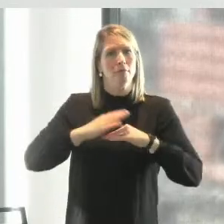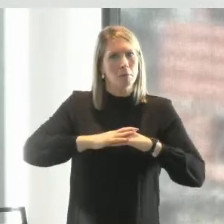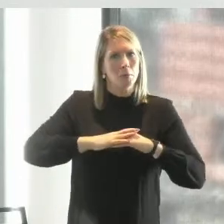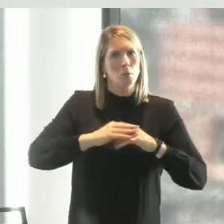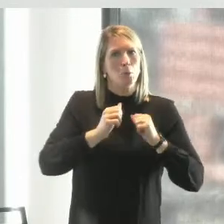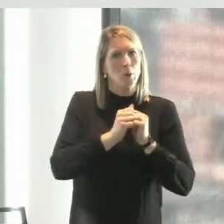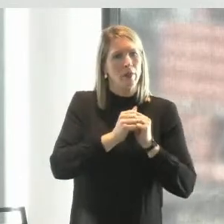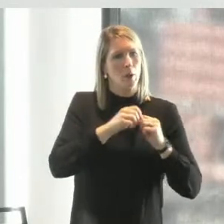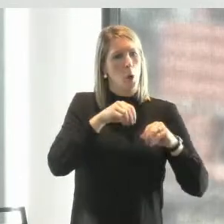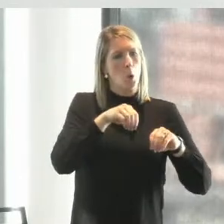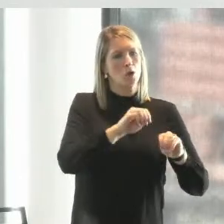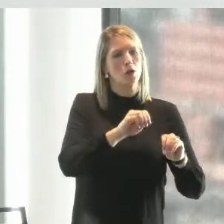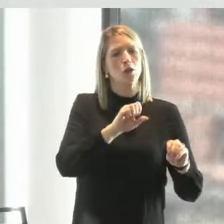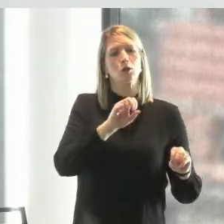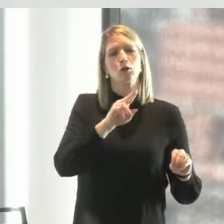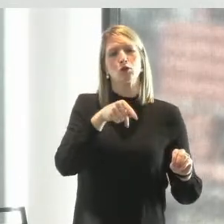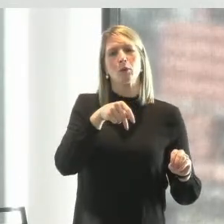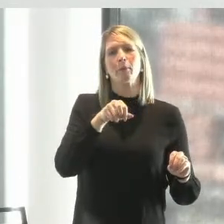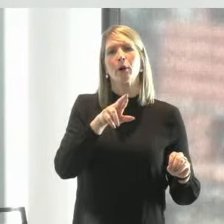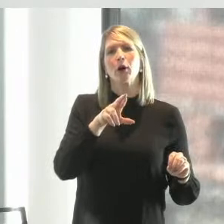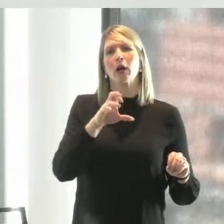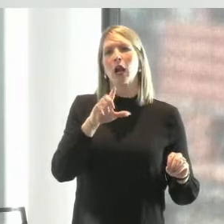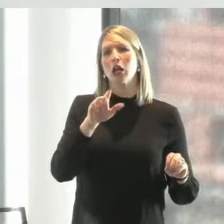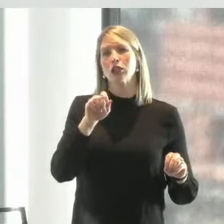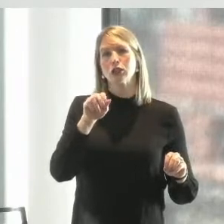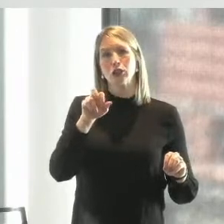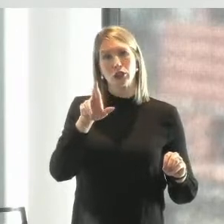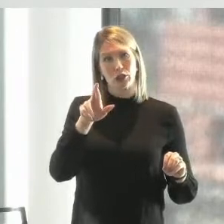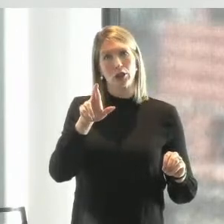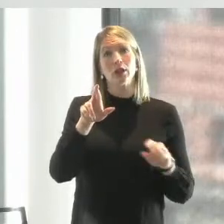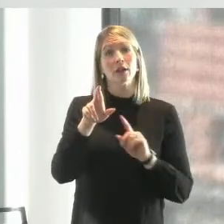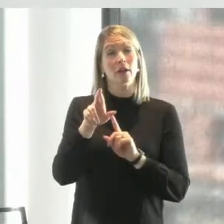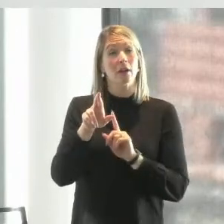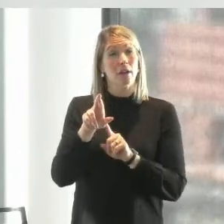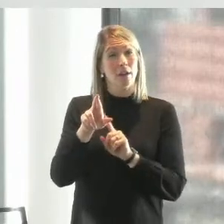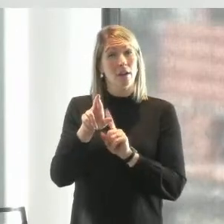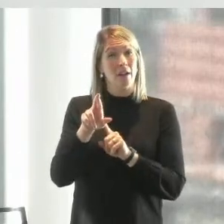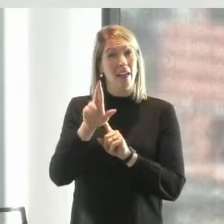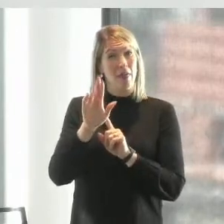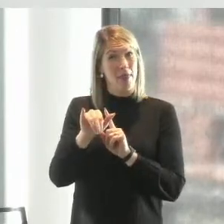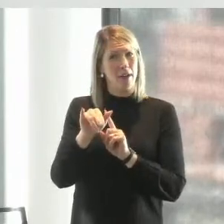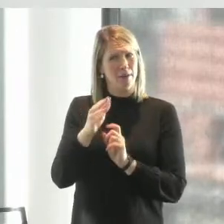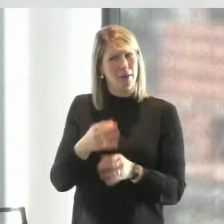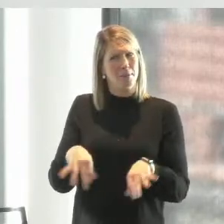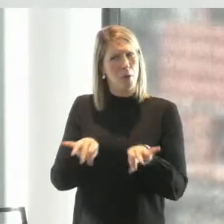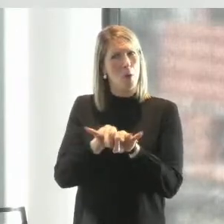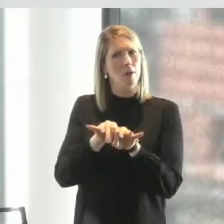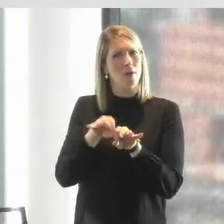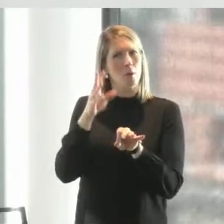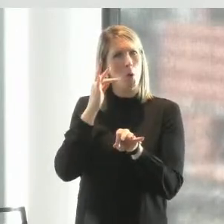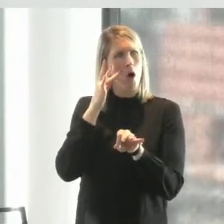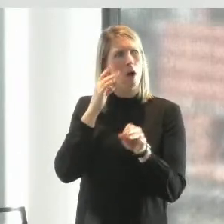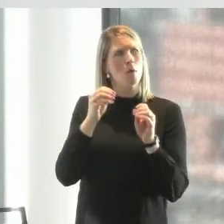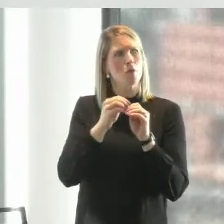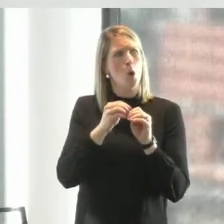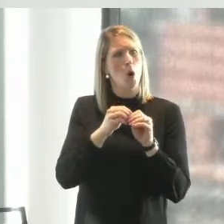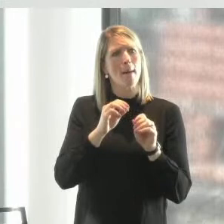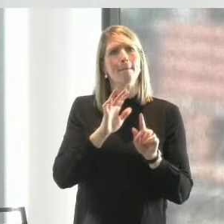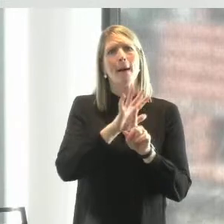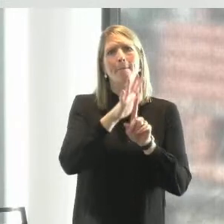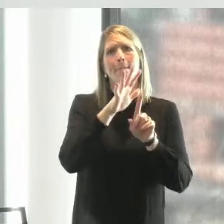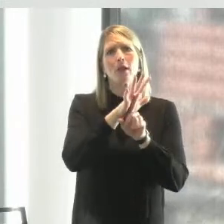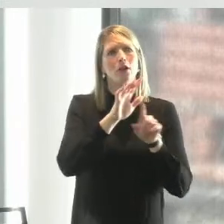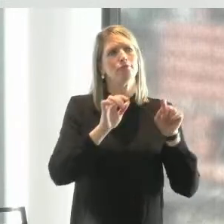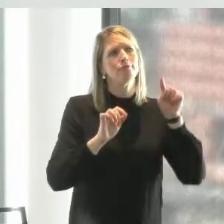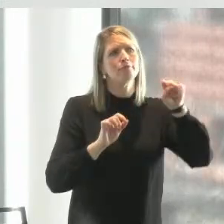Supercluster. We've created a university, we've attracted some of the best minds not only at home, but around the entire world